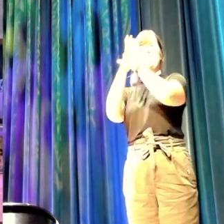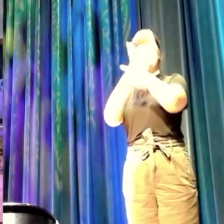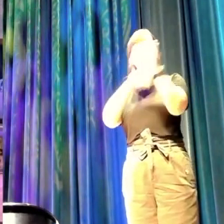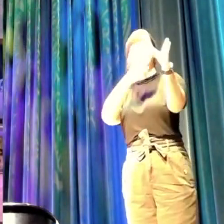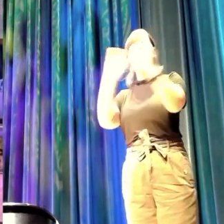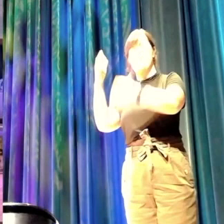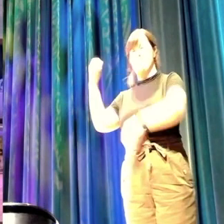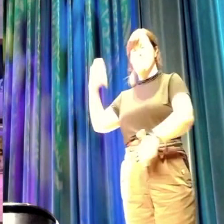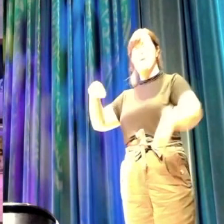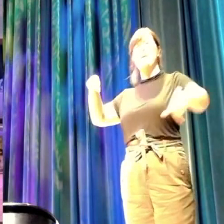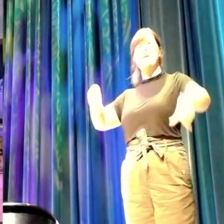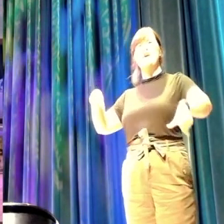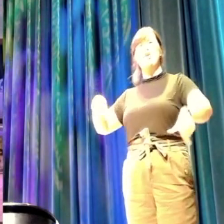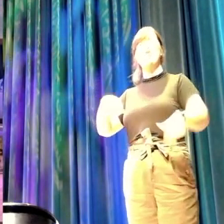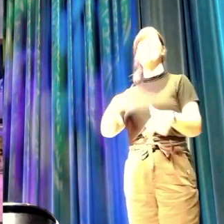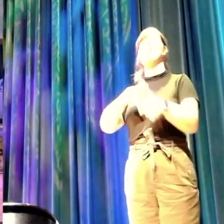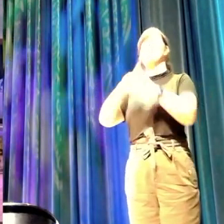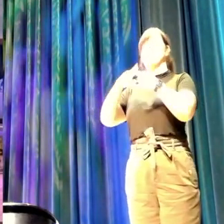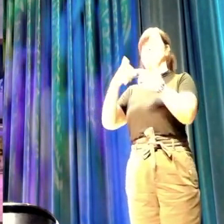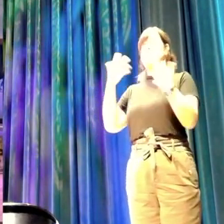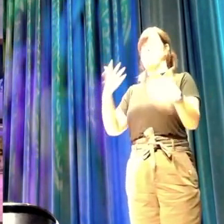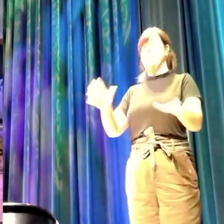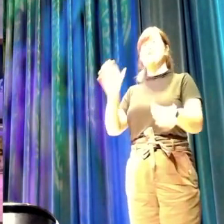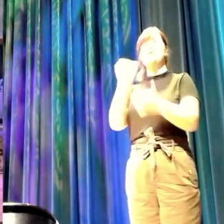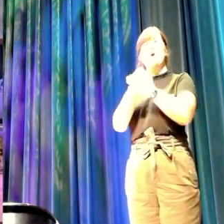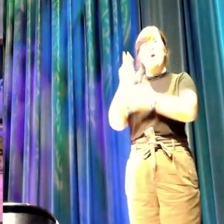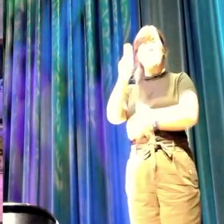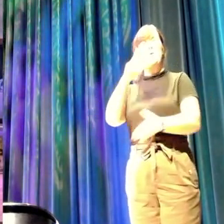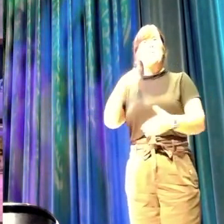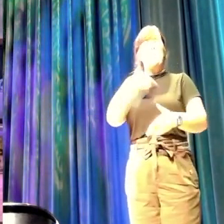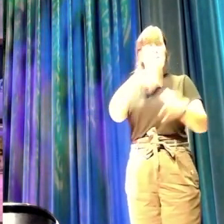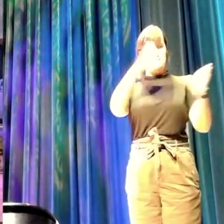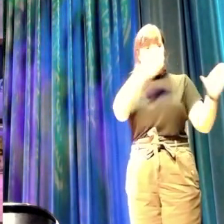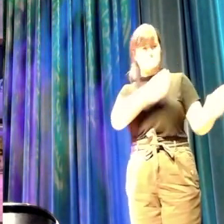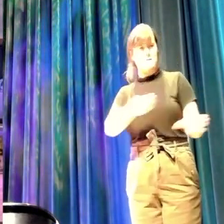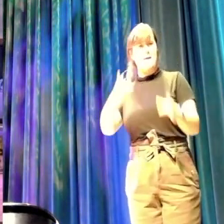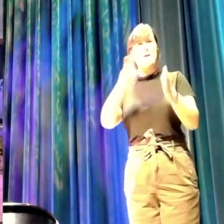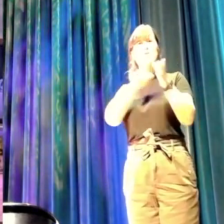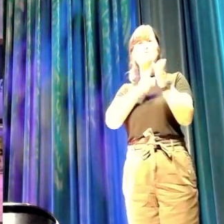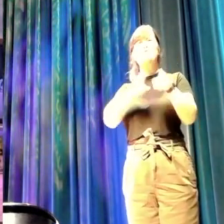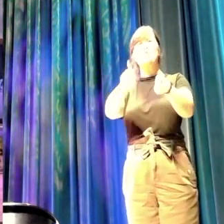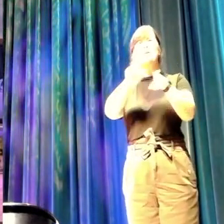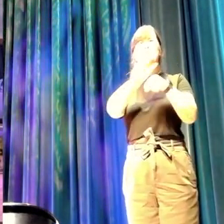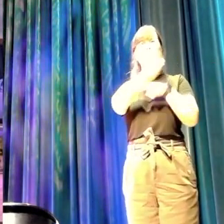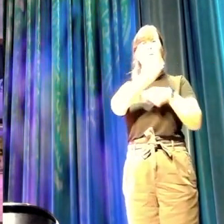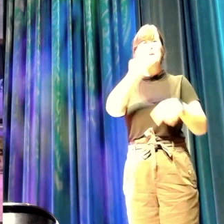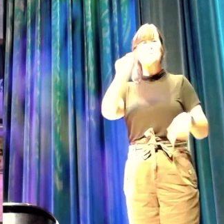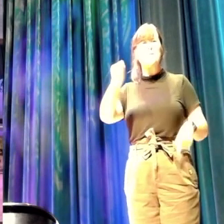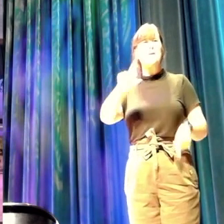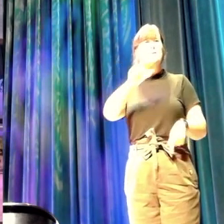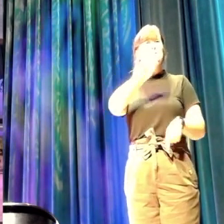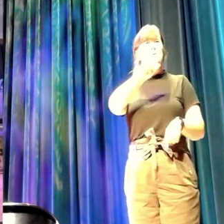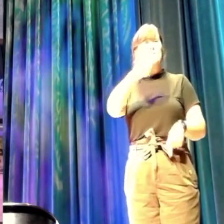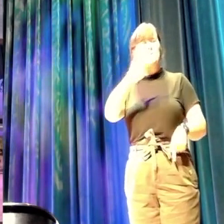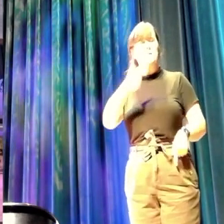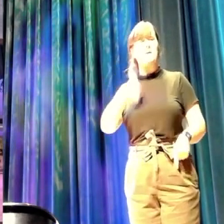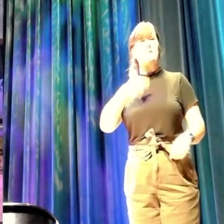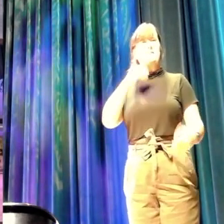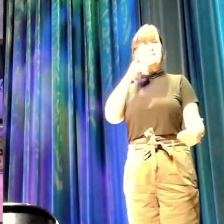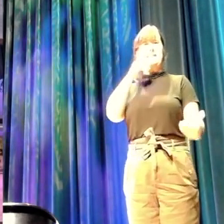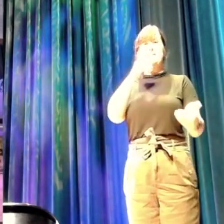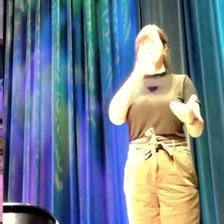Birmingham and then to Auburn. Each time these events were planned, as we were getting close, a new